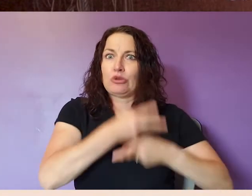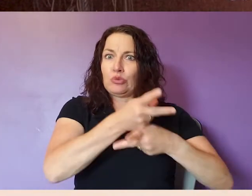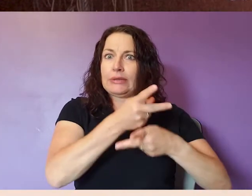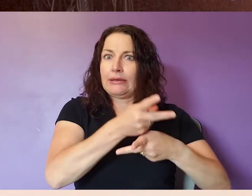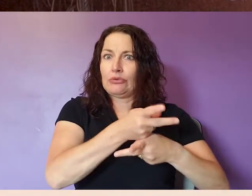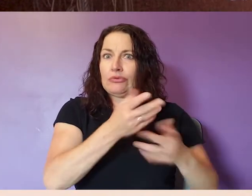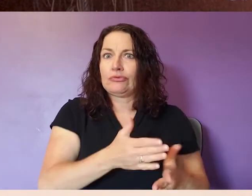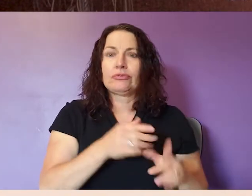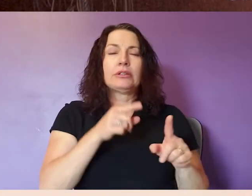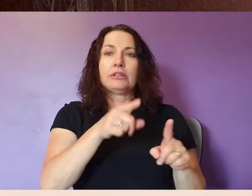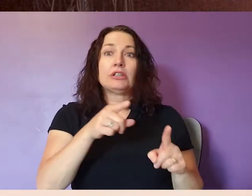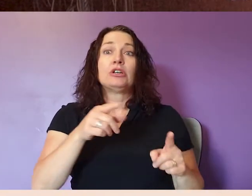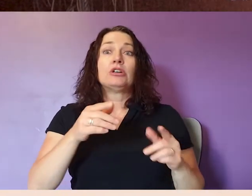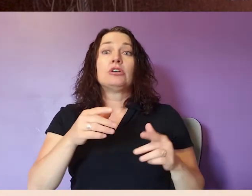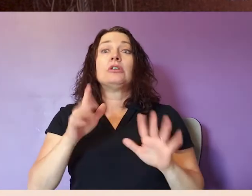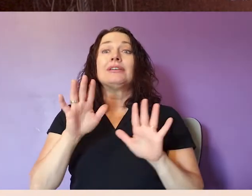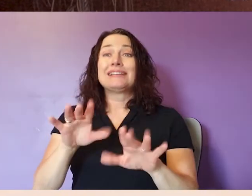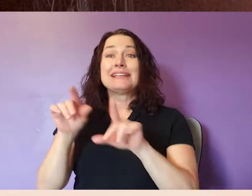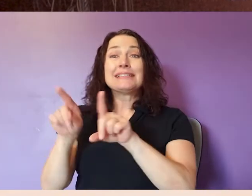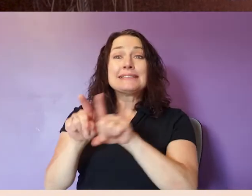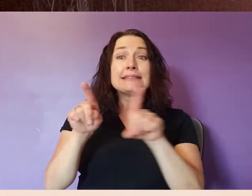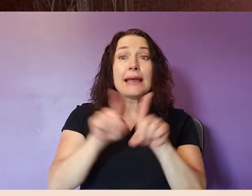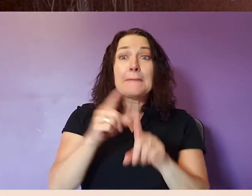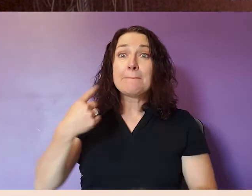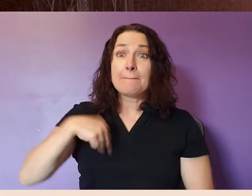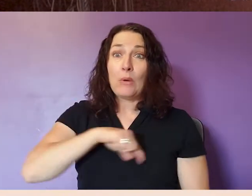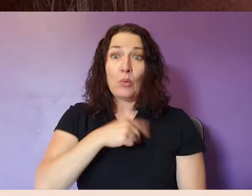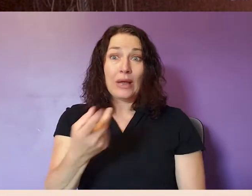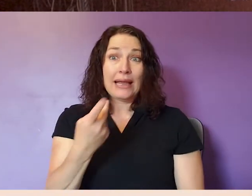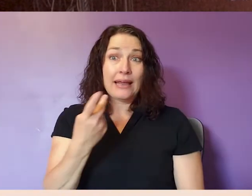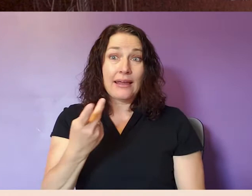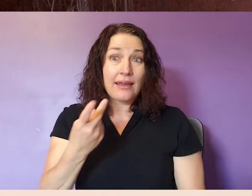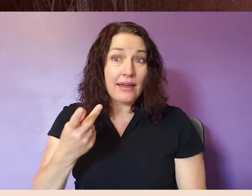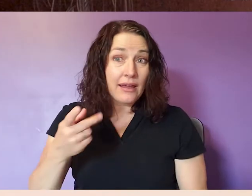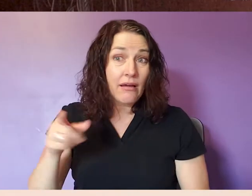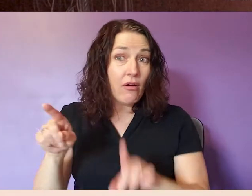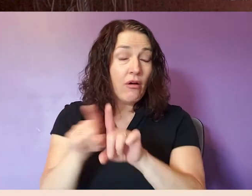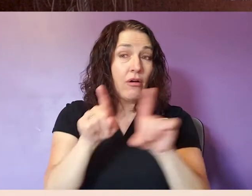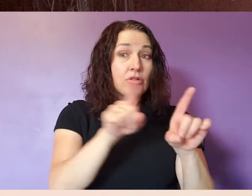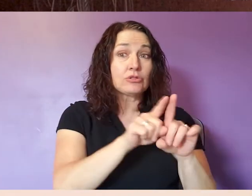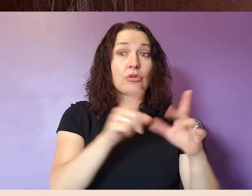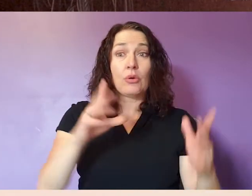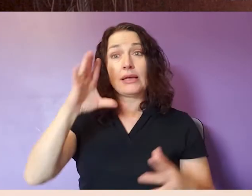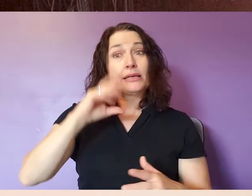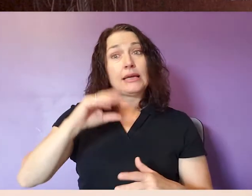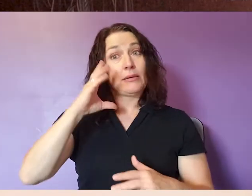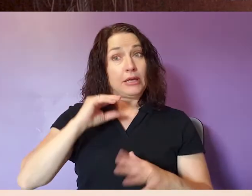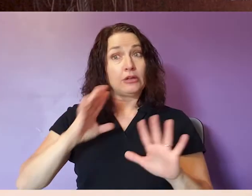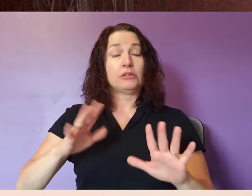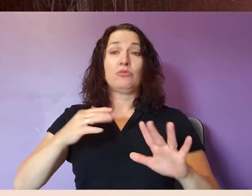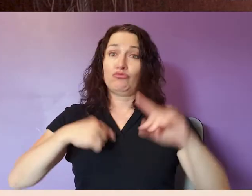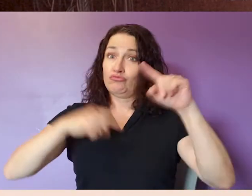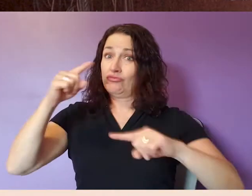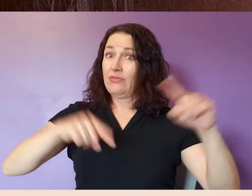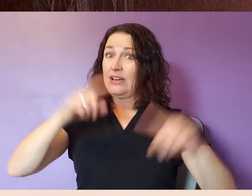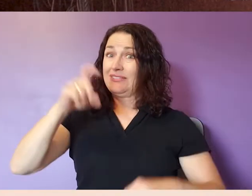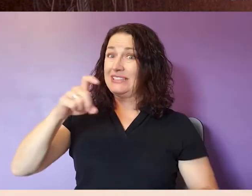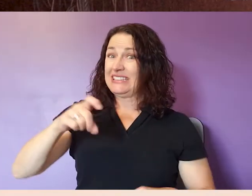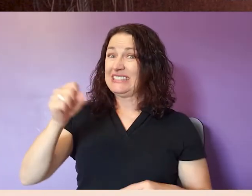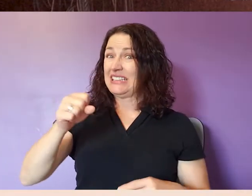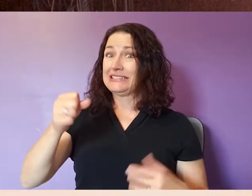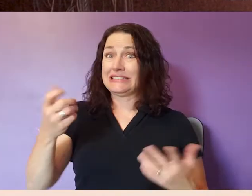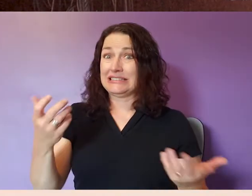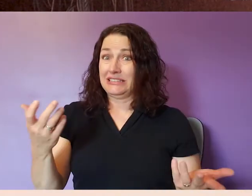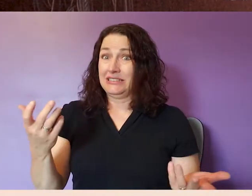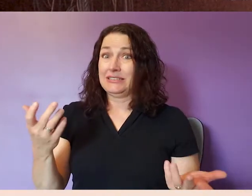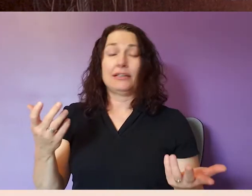so does each of us have needs and we come to jesus who